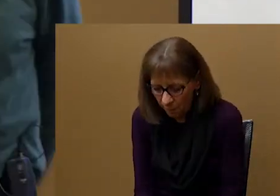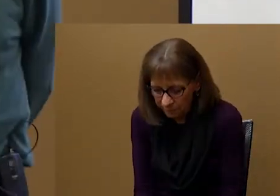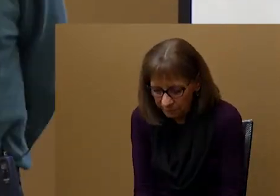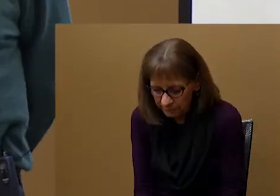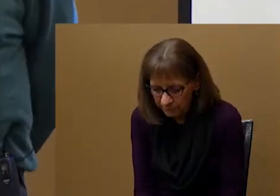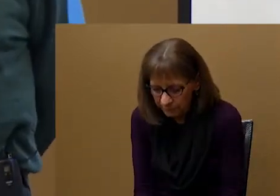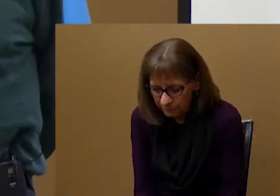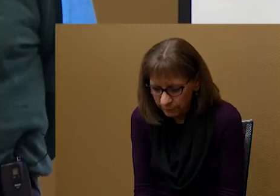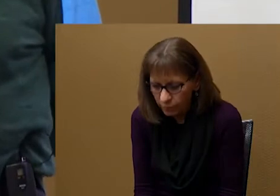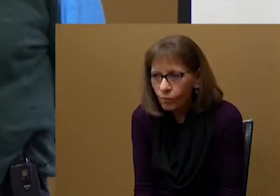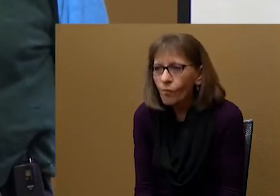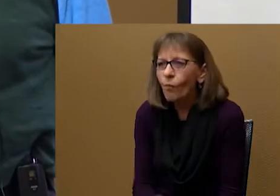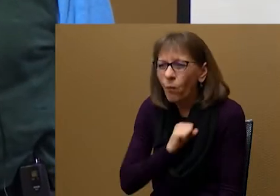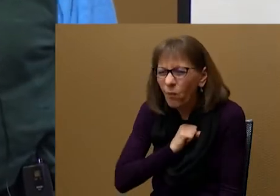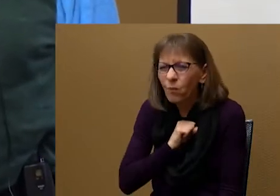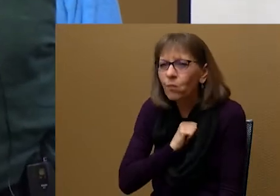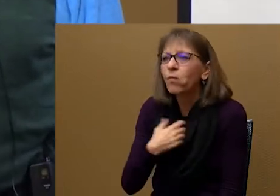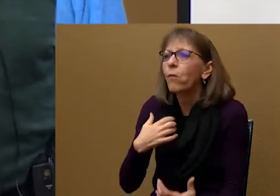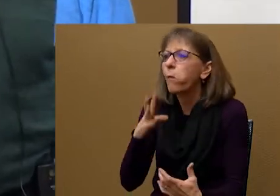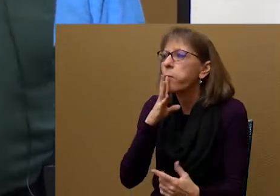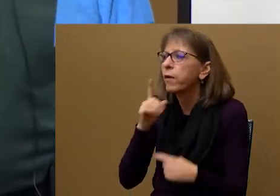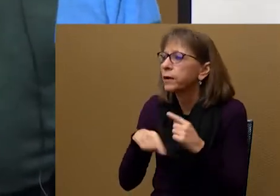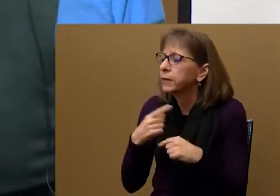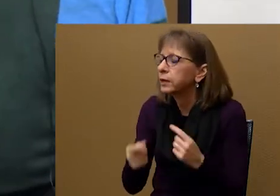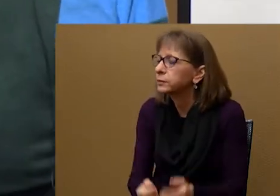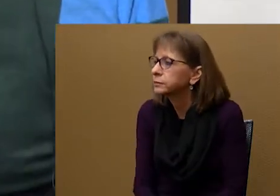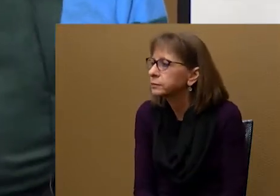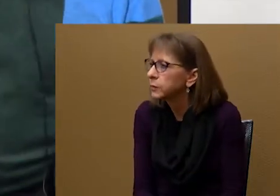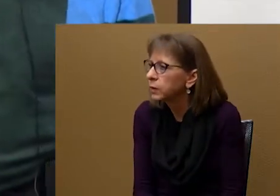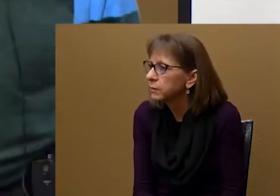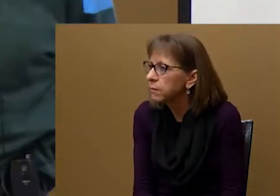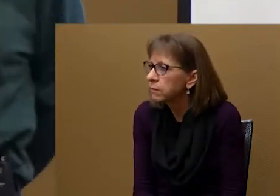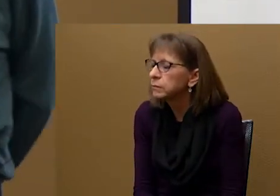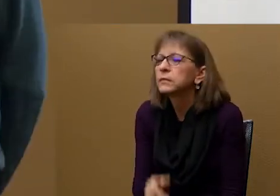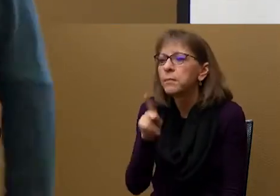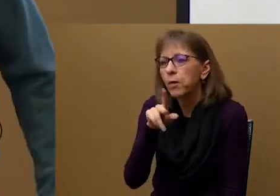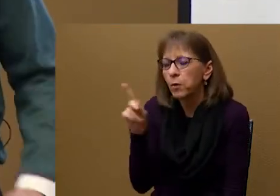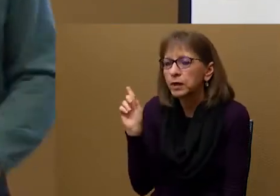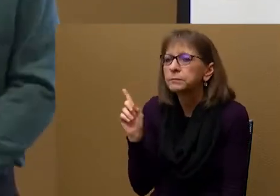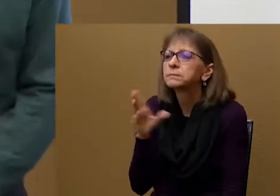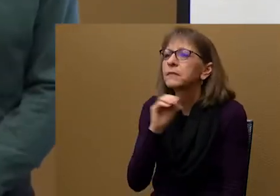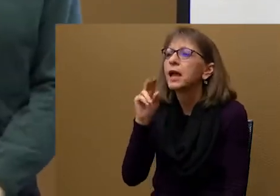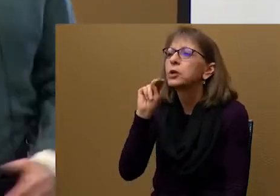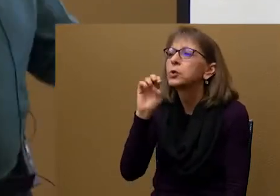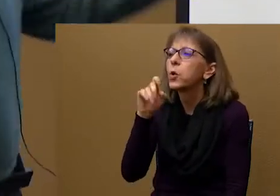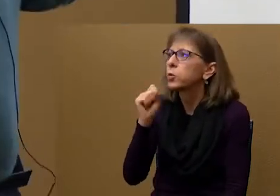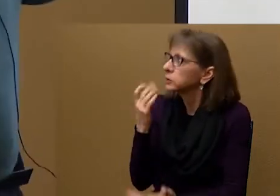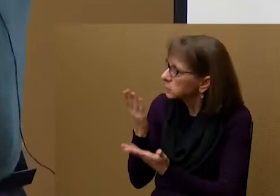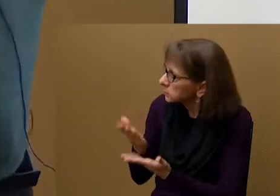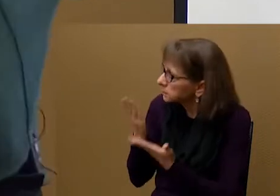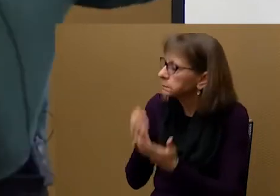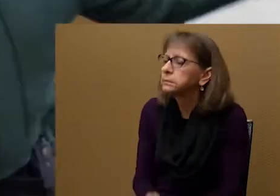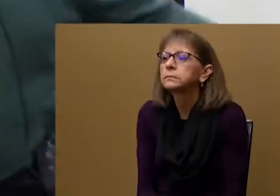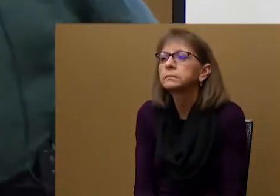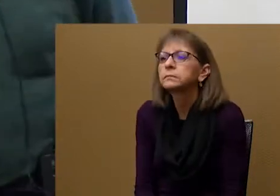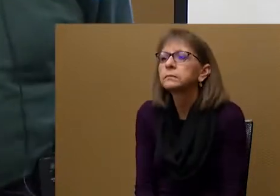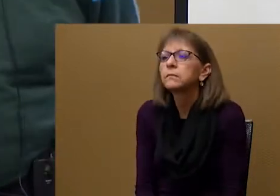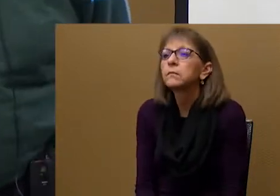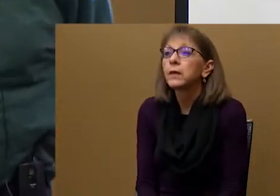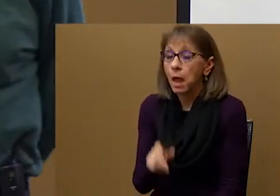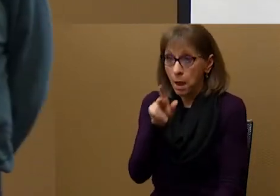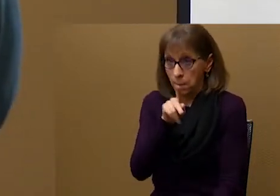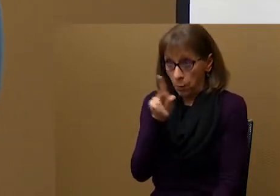speaking. I want to talk a little bit about PowerPoints and the notes that are